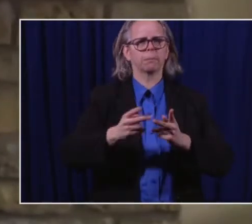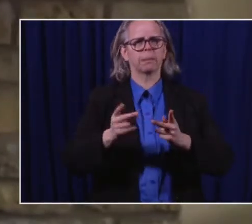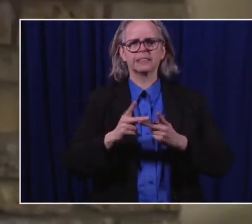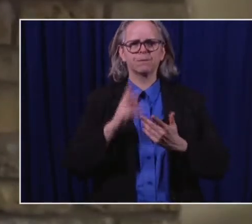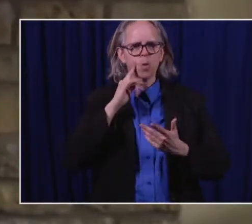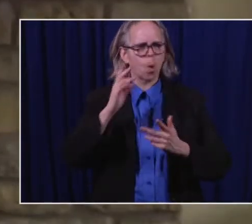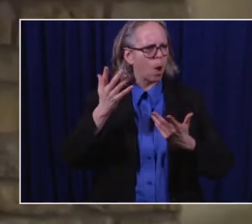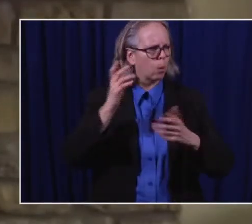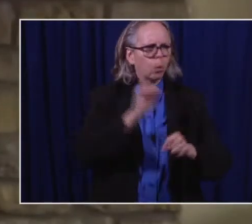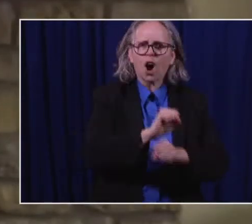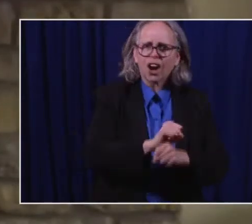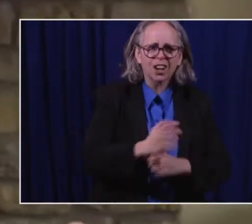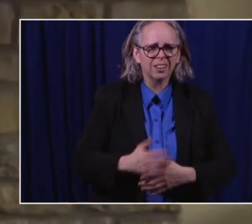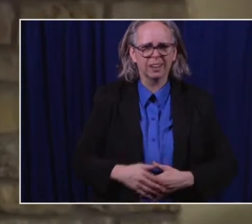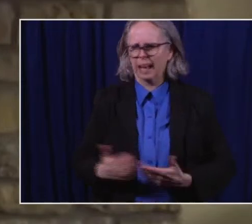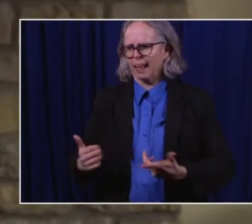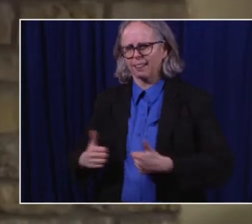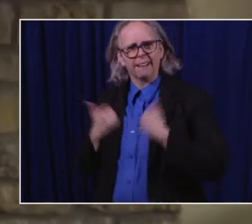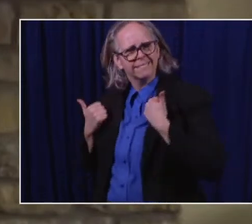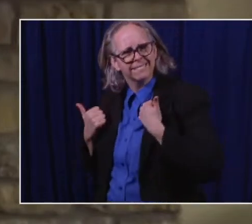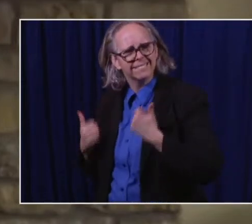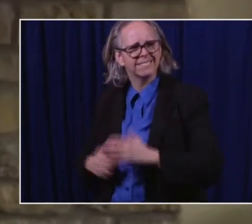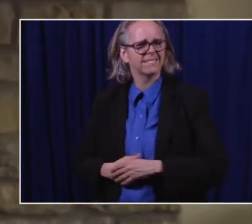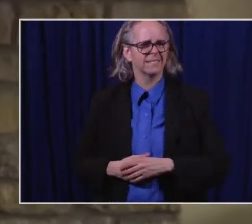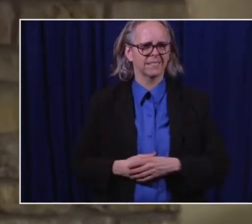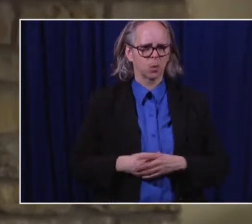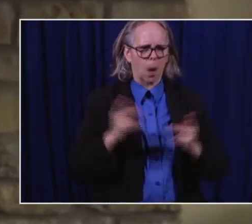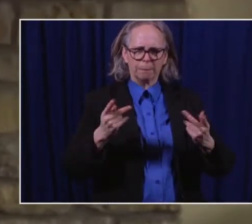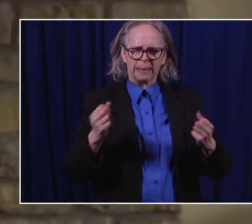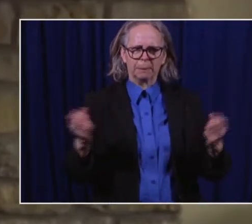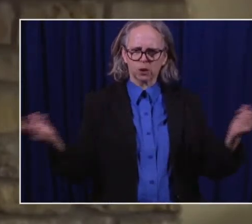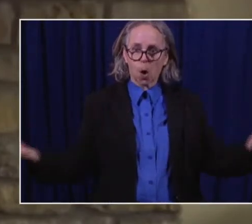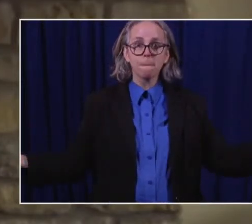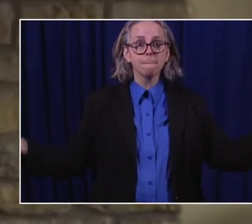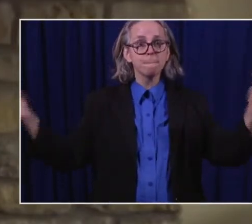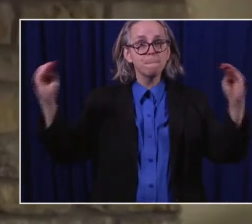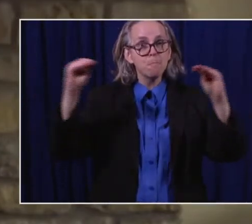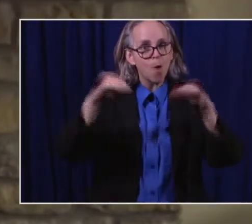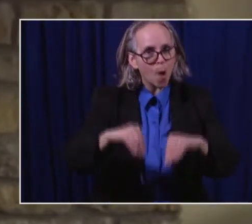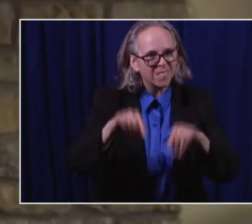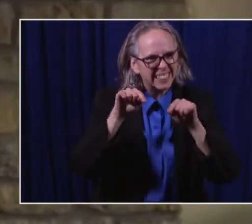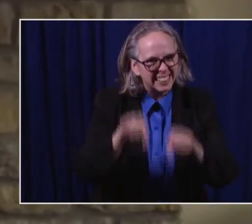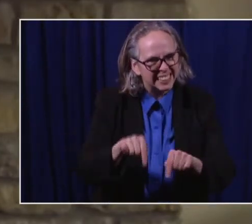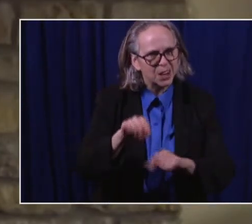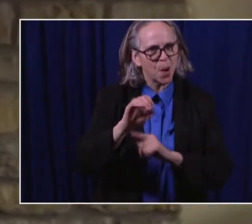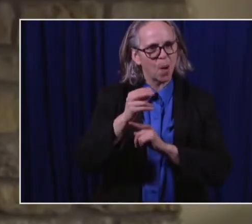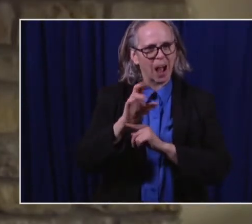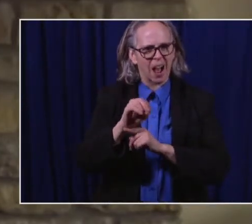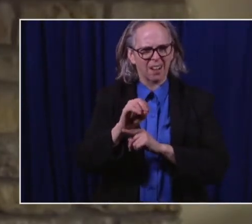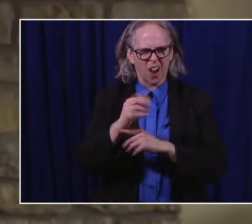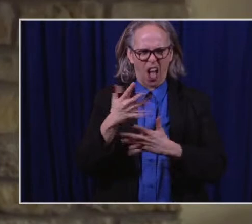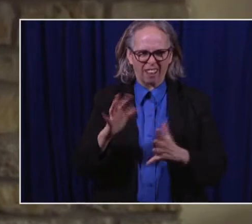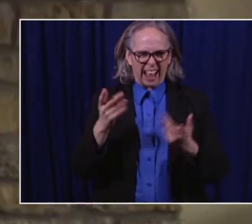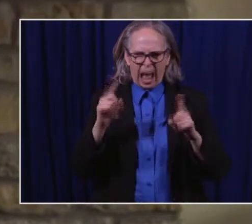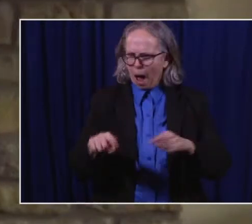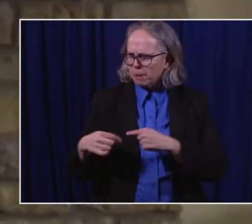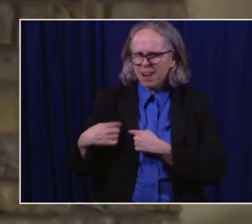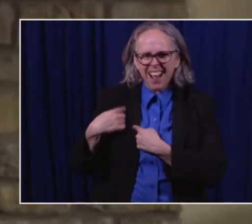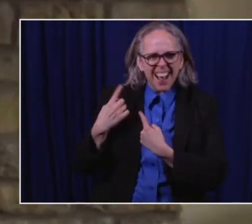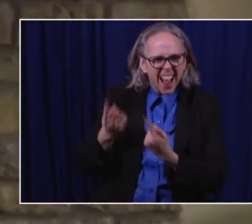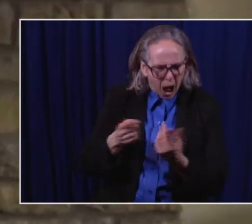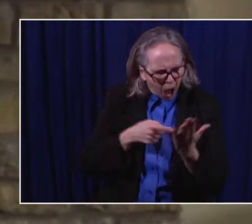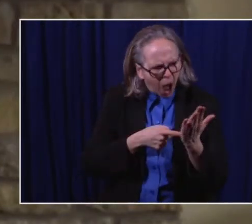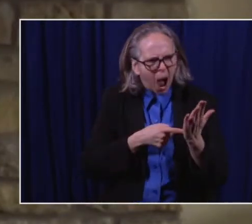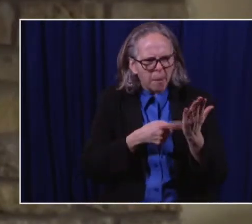live. We're already seeing people move into Ohio. Kind of interesting statistics out of the last few days that have been in the